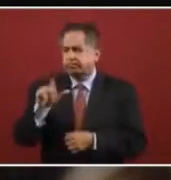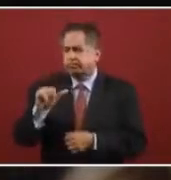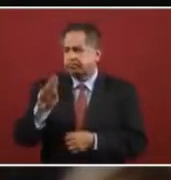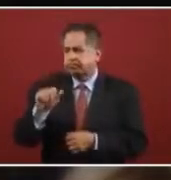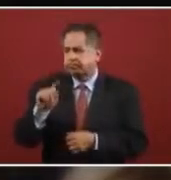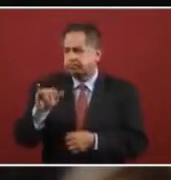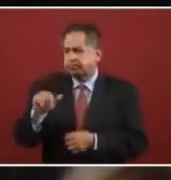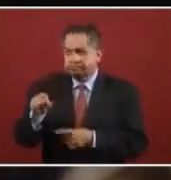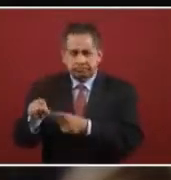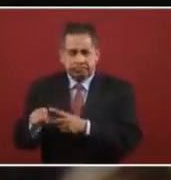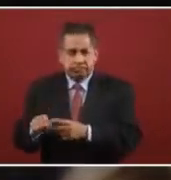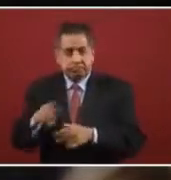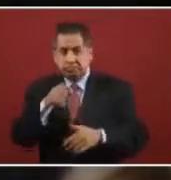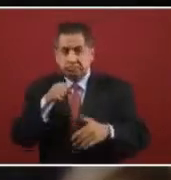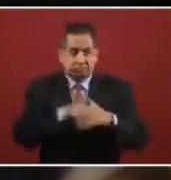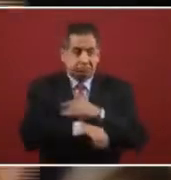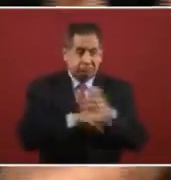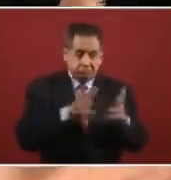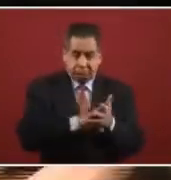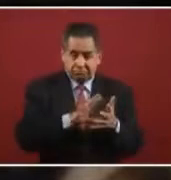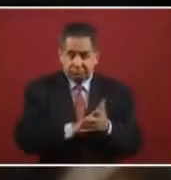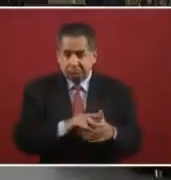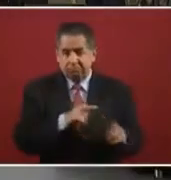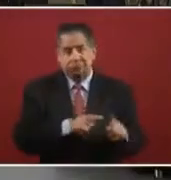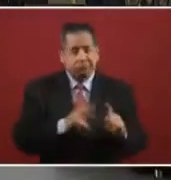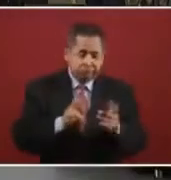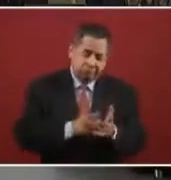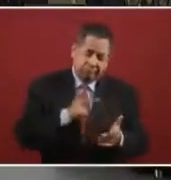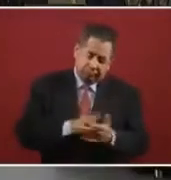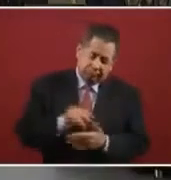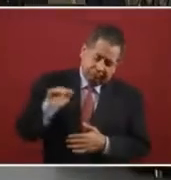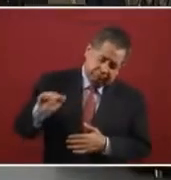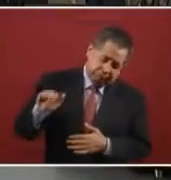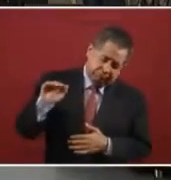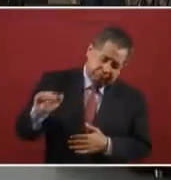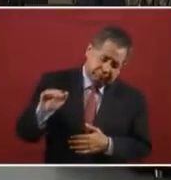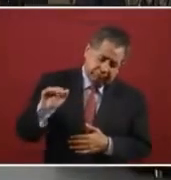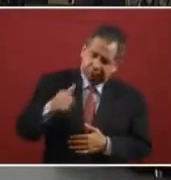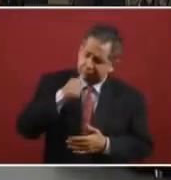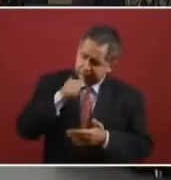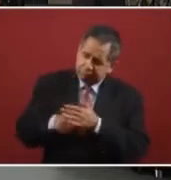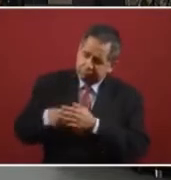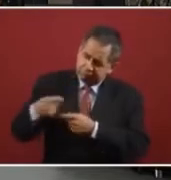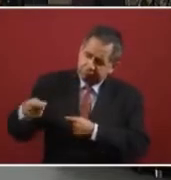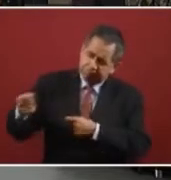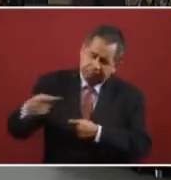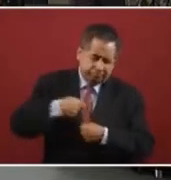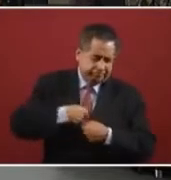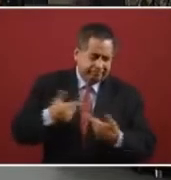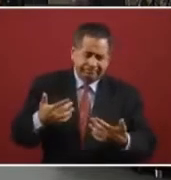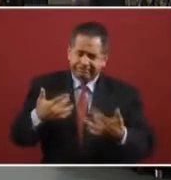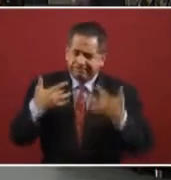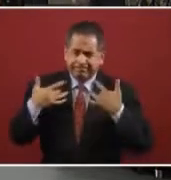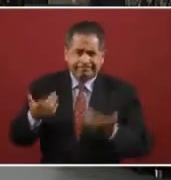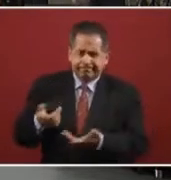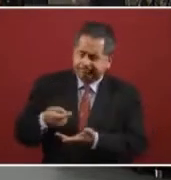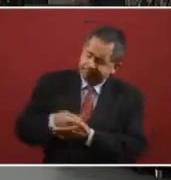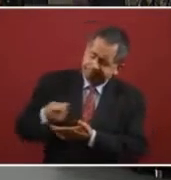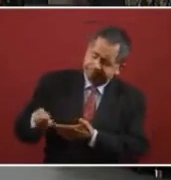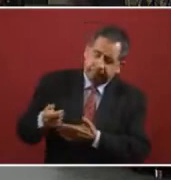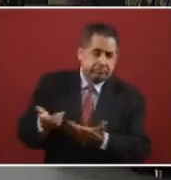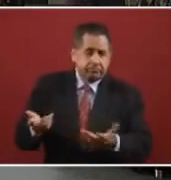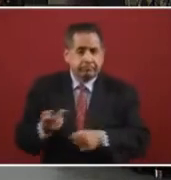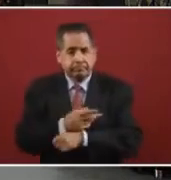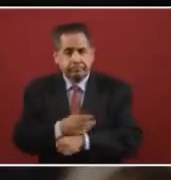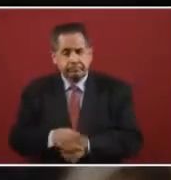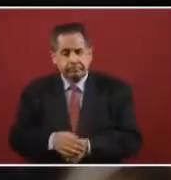And he's been struggling for years and years. And he's went to several governments. And he came to you. And